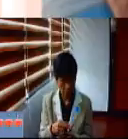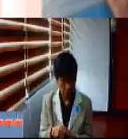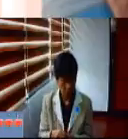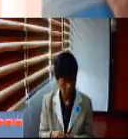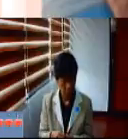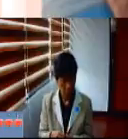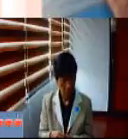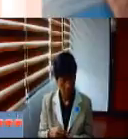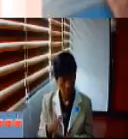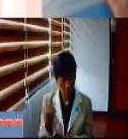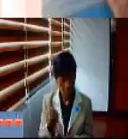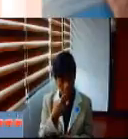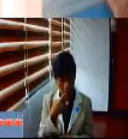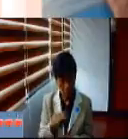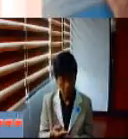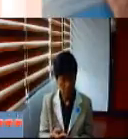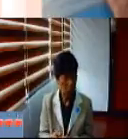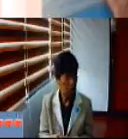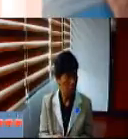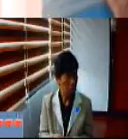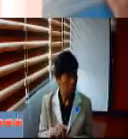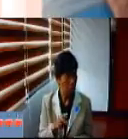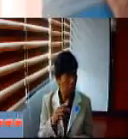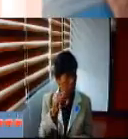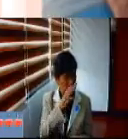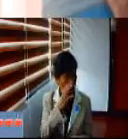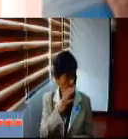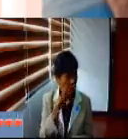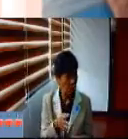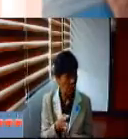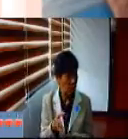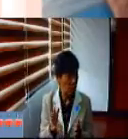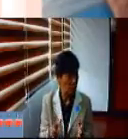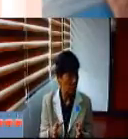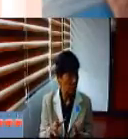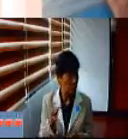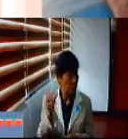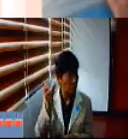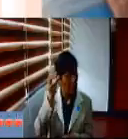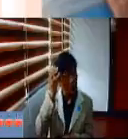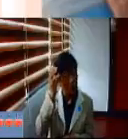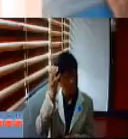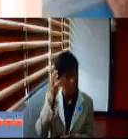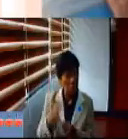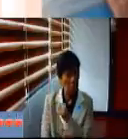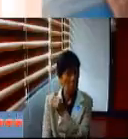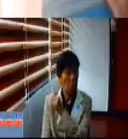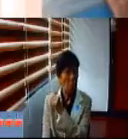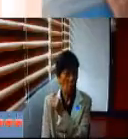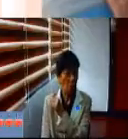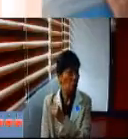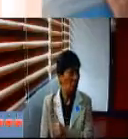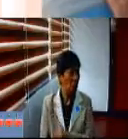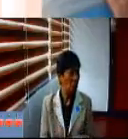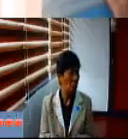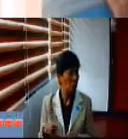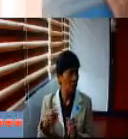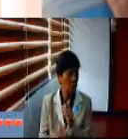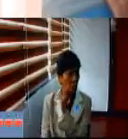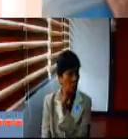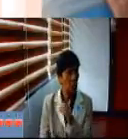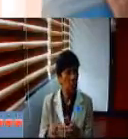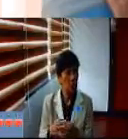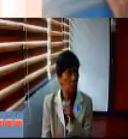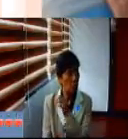ni Pablo kanina, that the Filipino fisher folks are considered poorest of the poor in our communities. Sabi nga